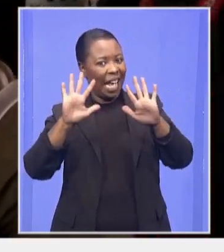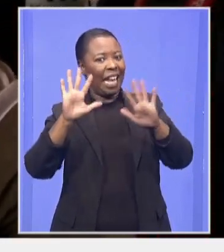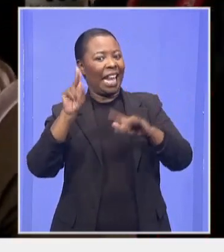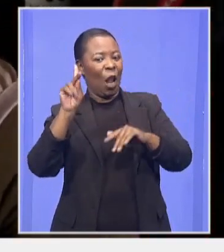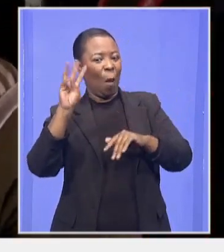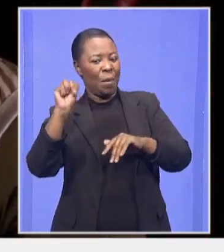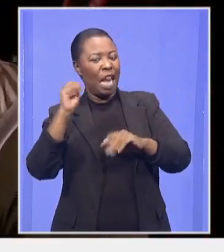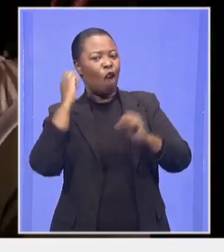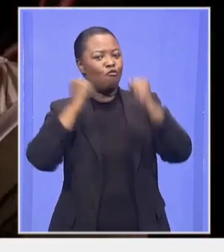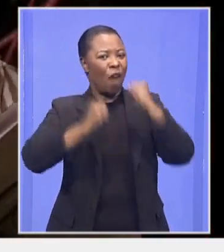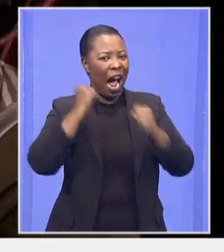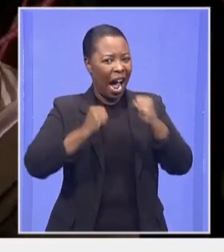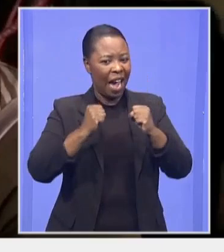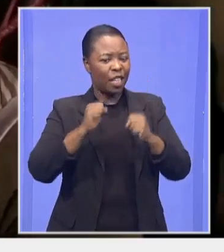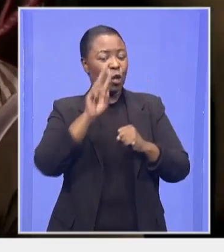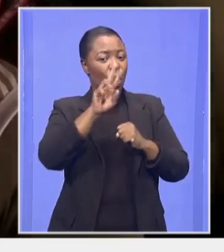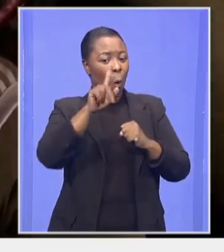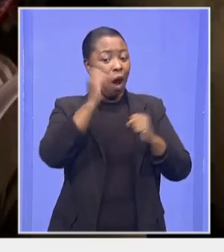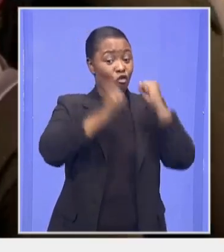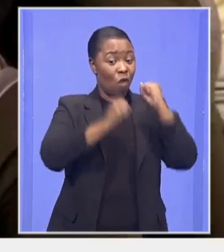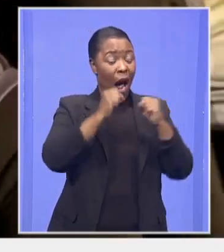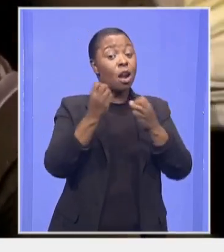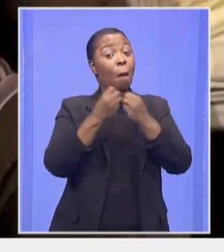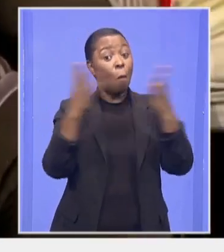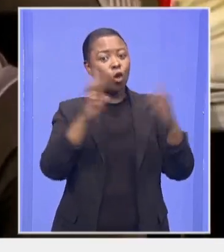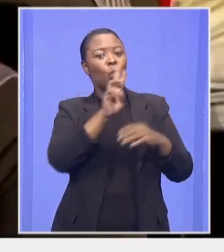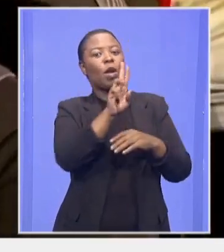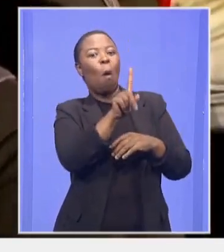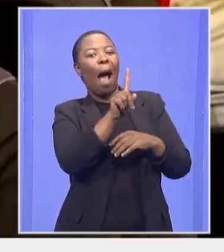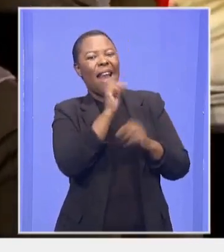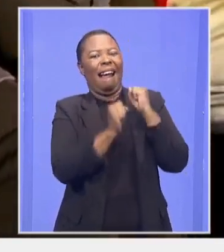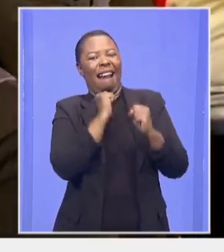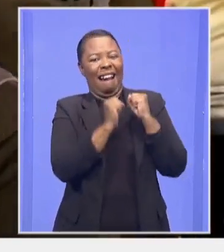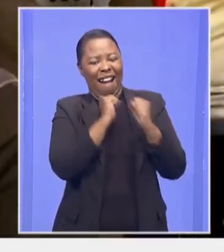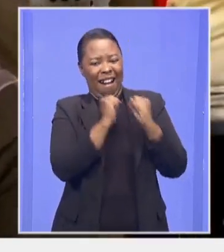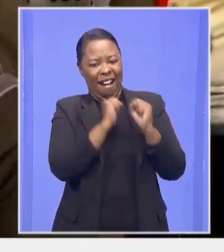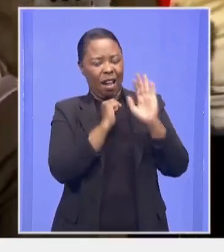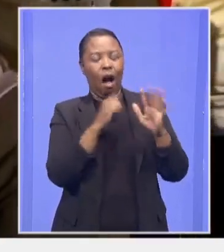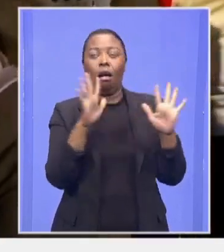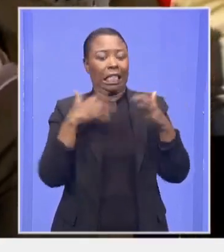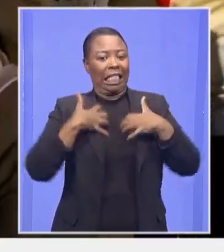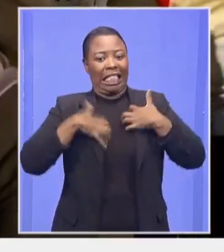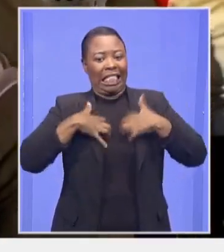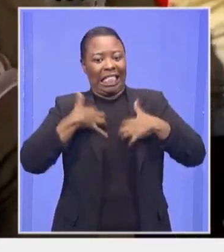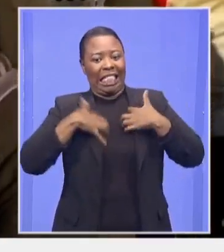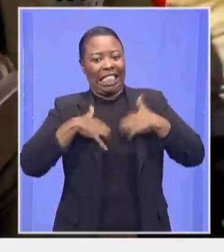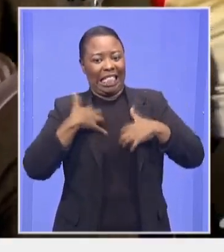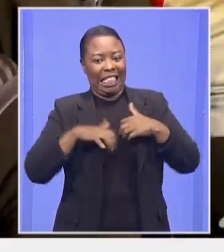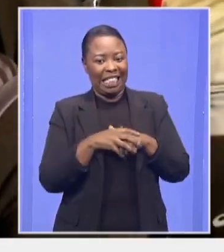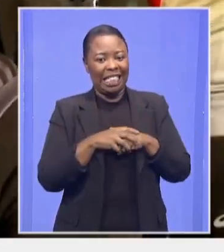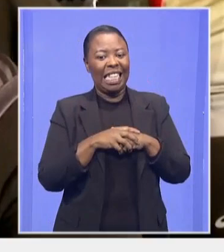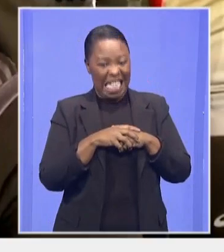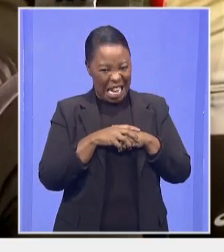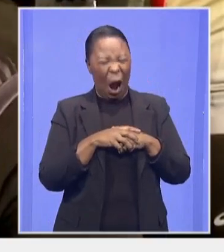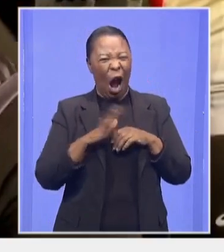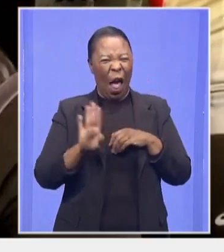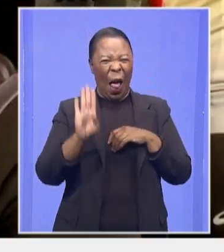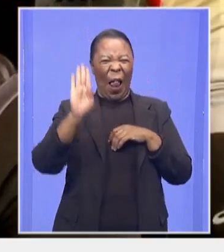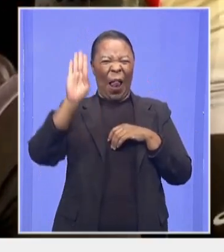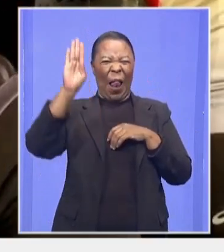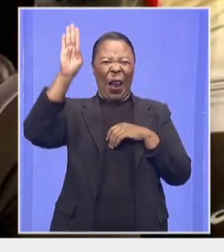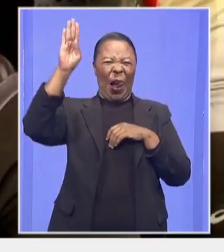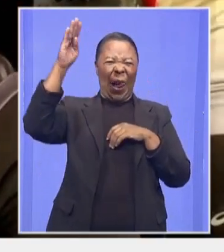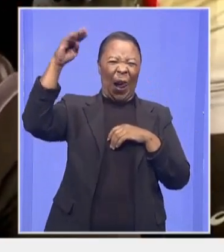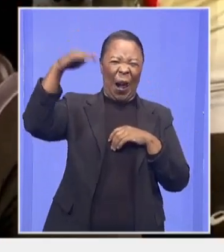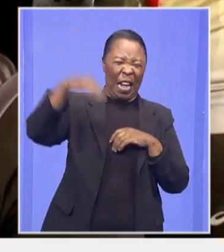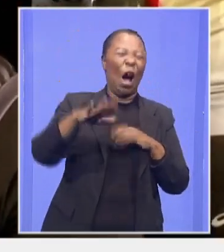run and 21Ks run. So most of our runners were doing 21Ks. It was quite exciting. Taking all the hills, and there